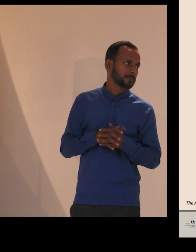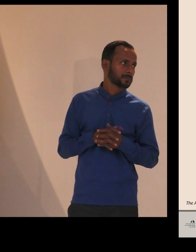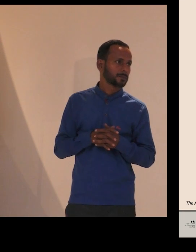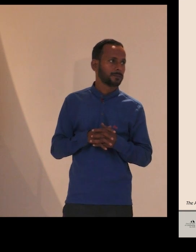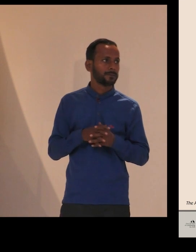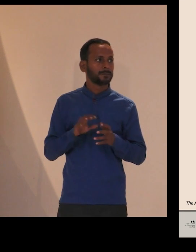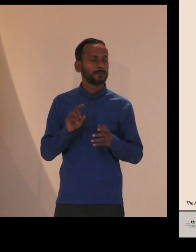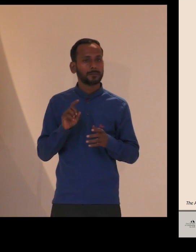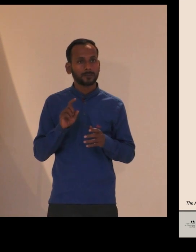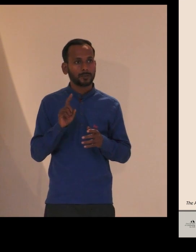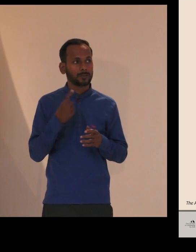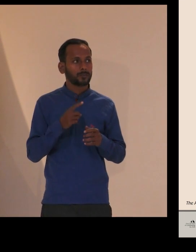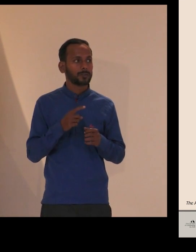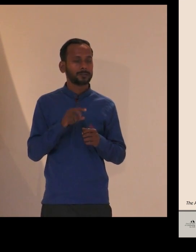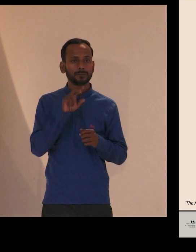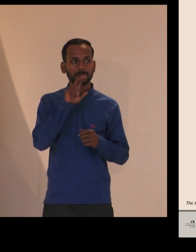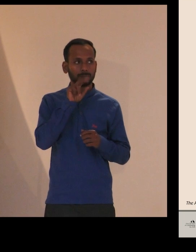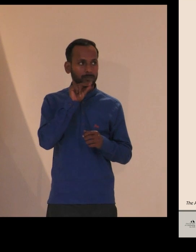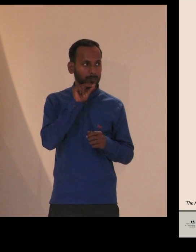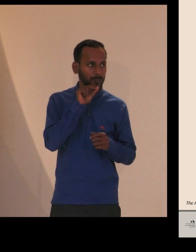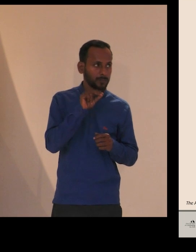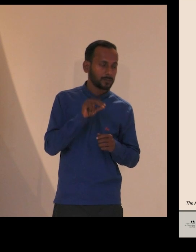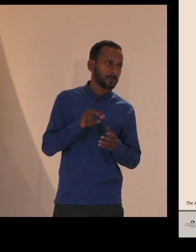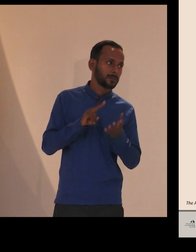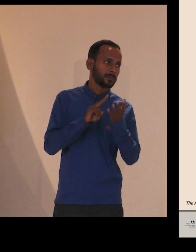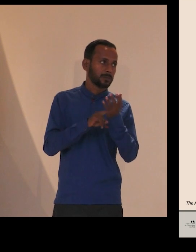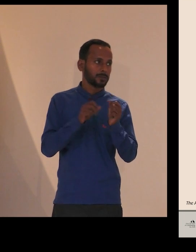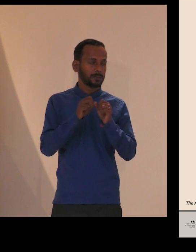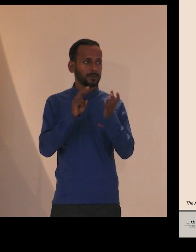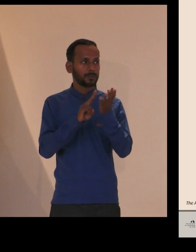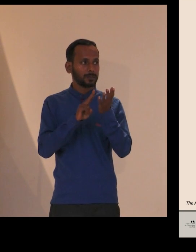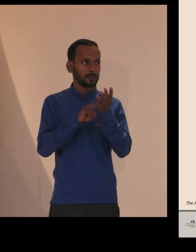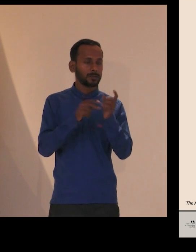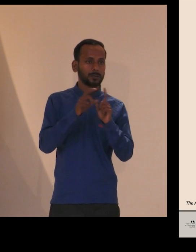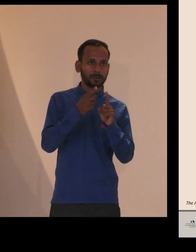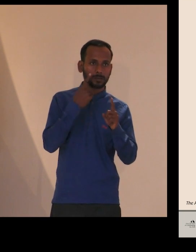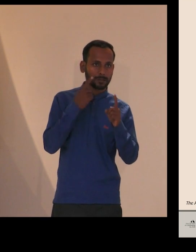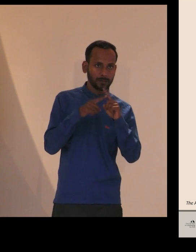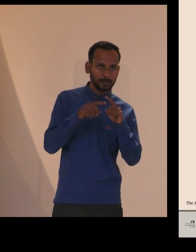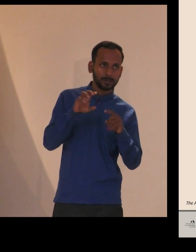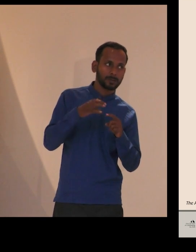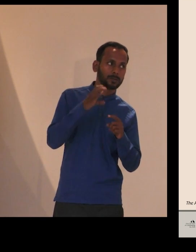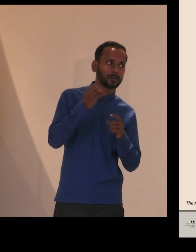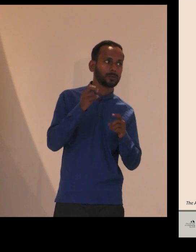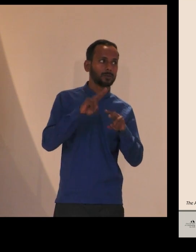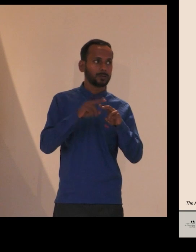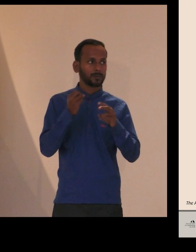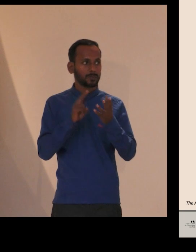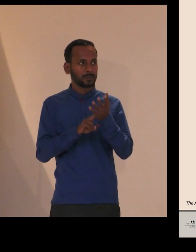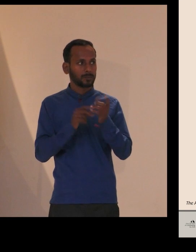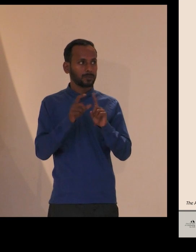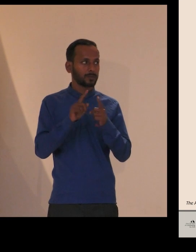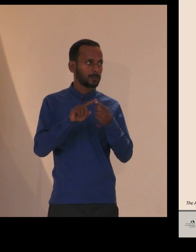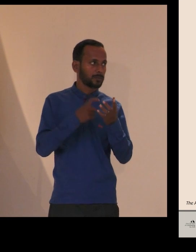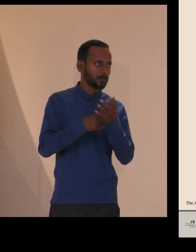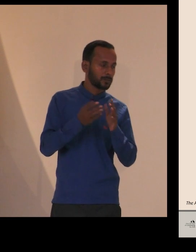Our first speaker, Namita Waikar, is the co-founder and managing editor at the People's Archive of Rural India, Pari, where